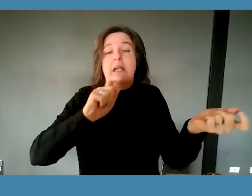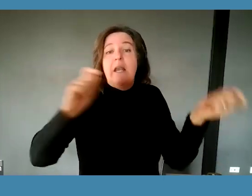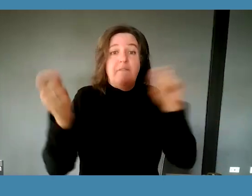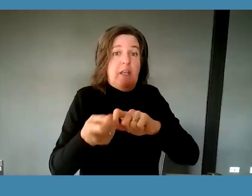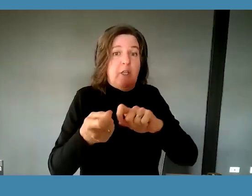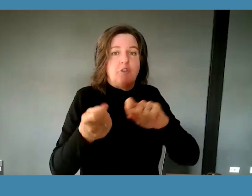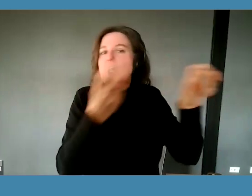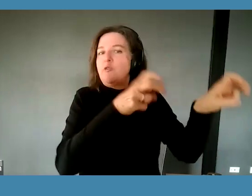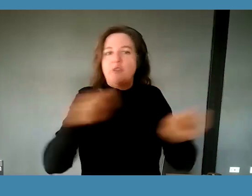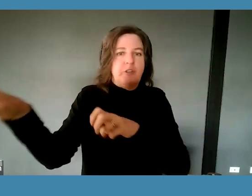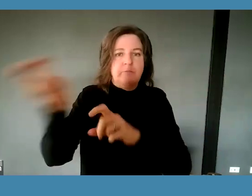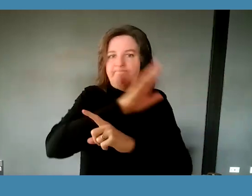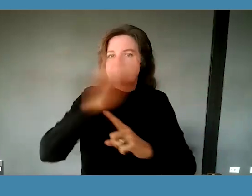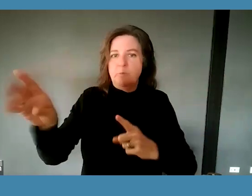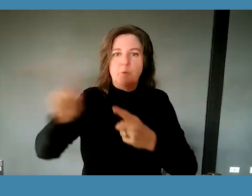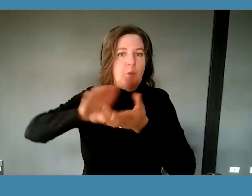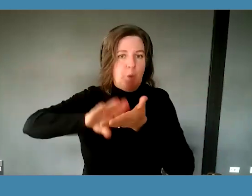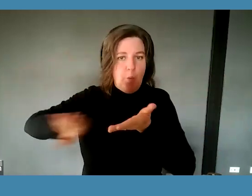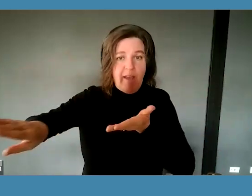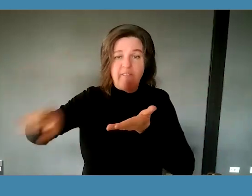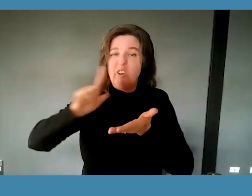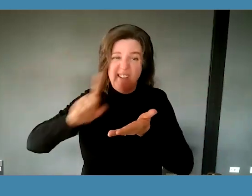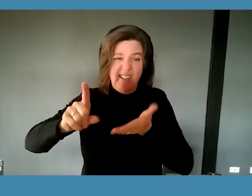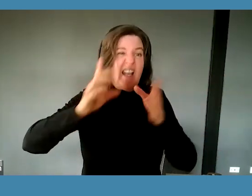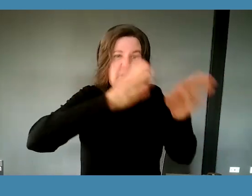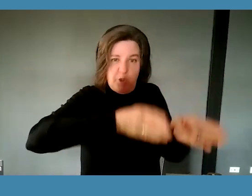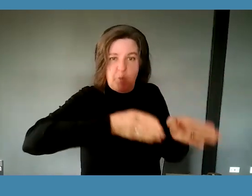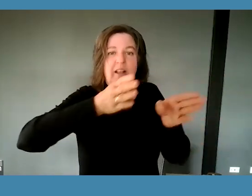waiver. It's really individual